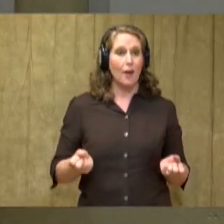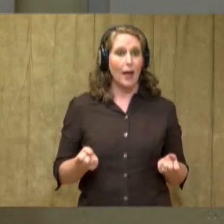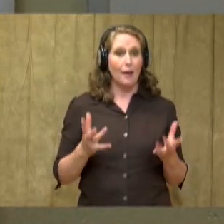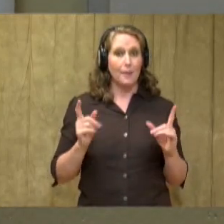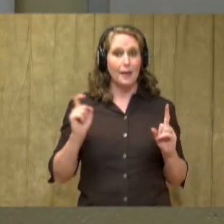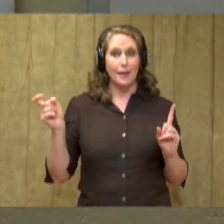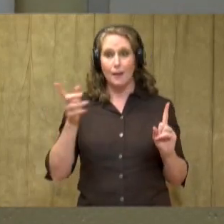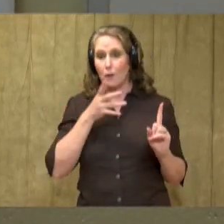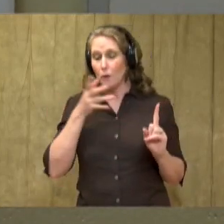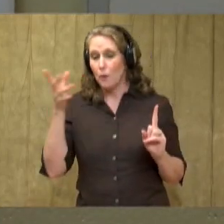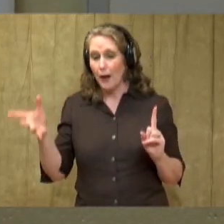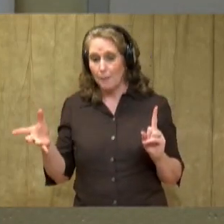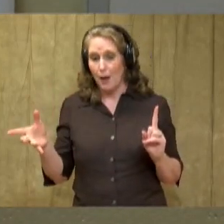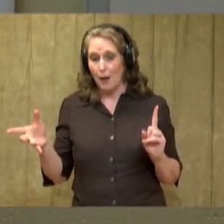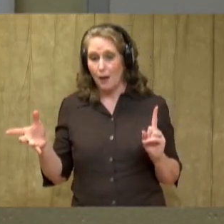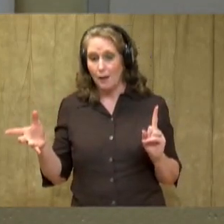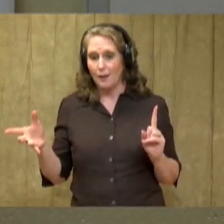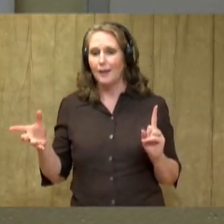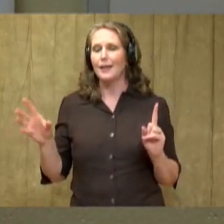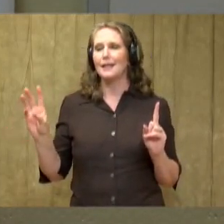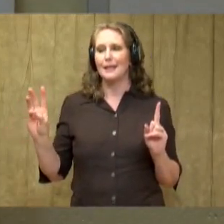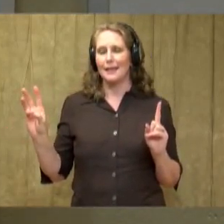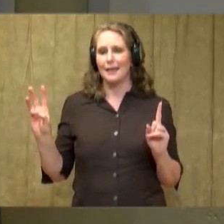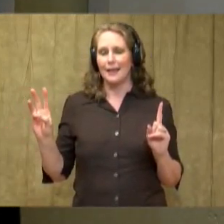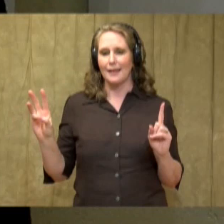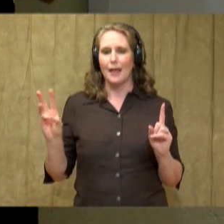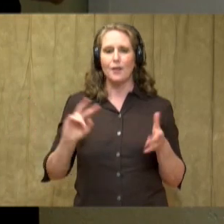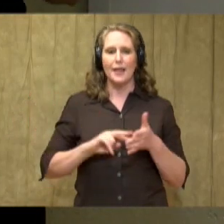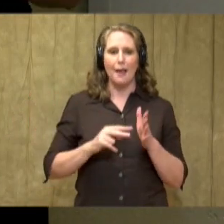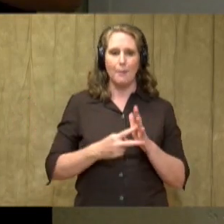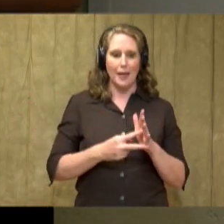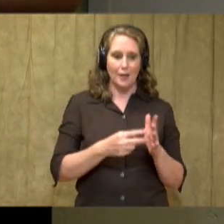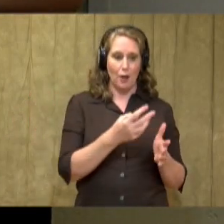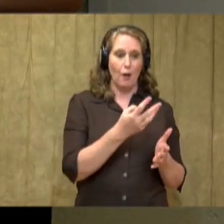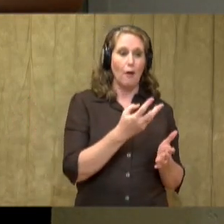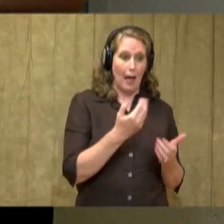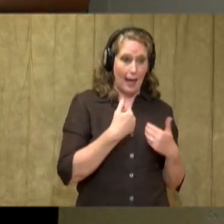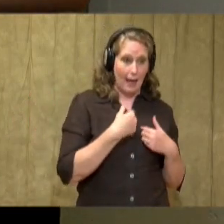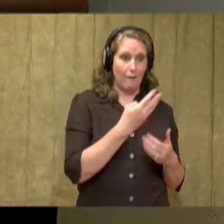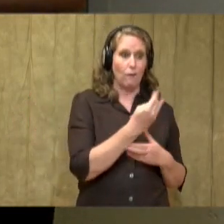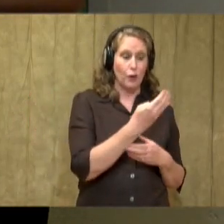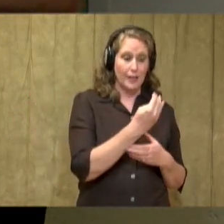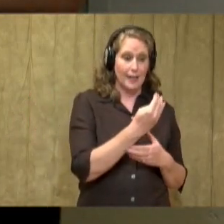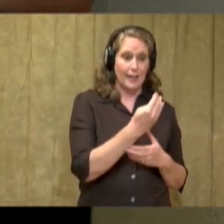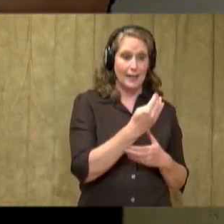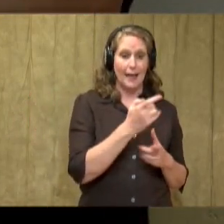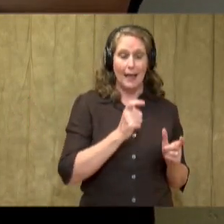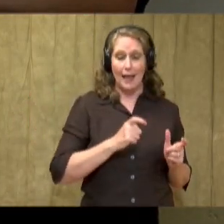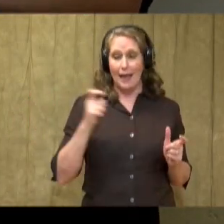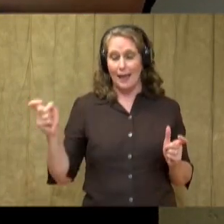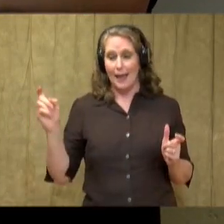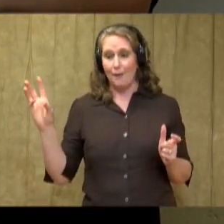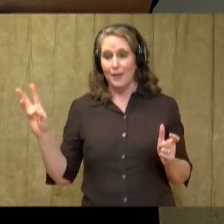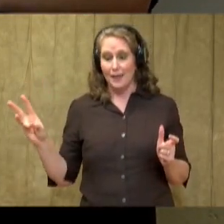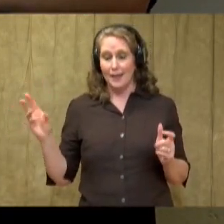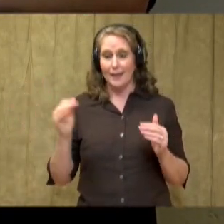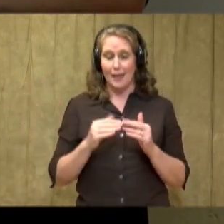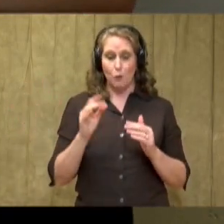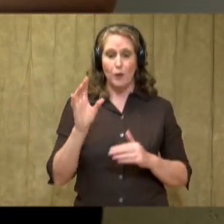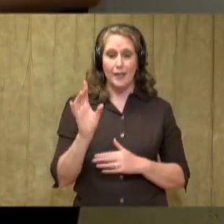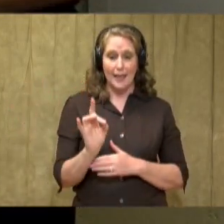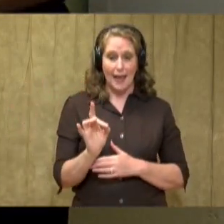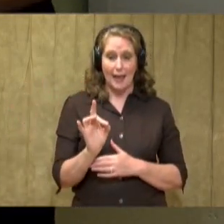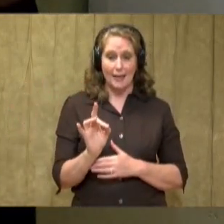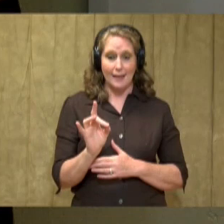means 14 minus or take away 6 gives us 8.